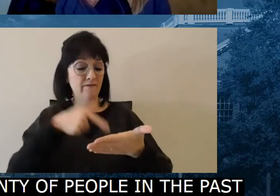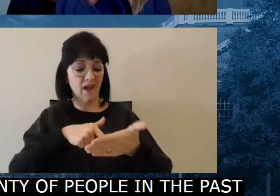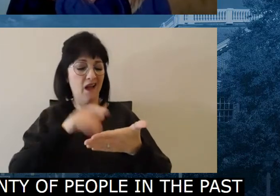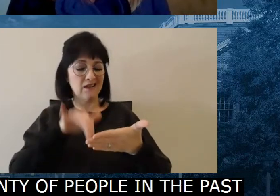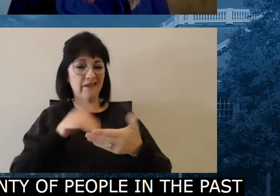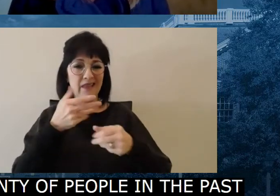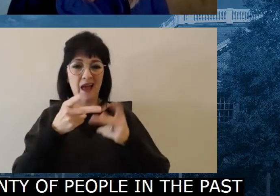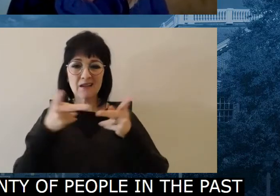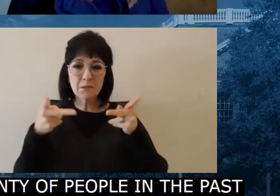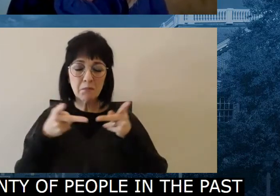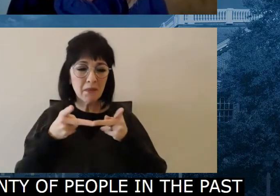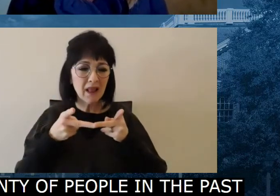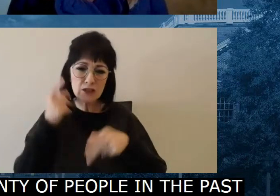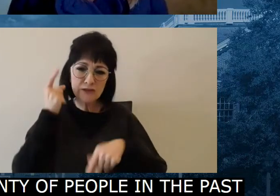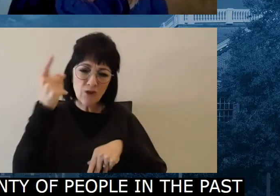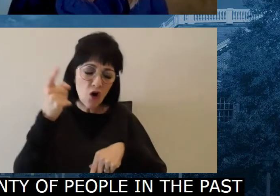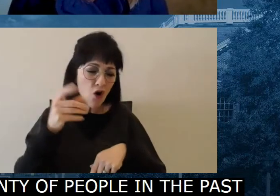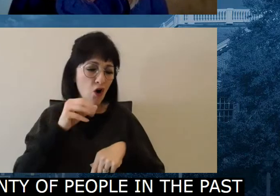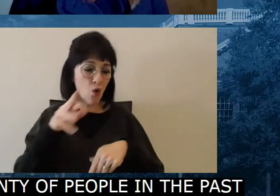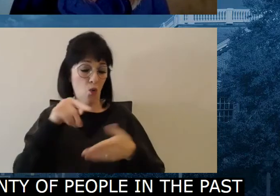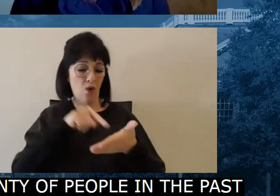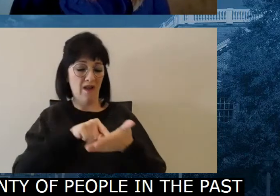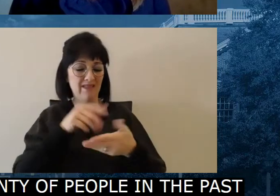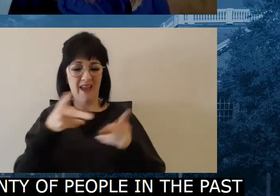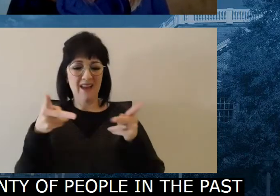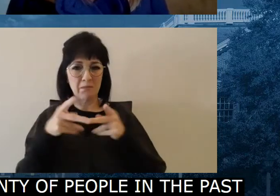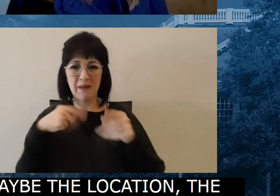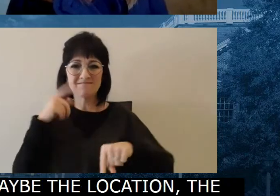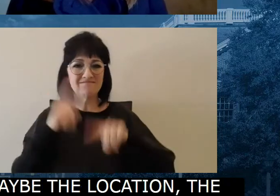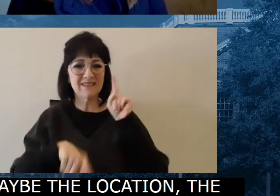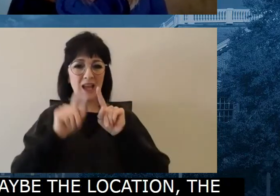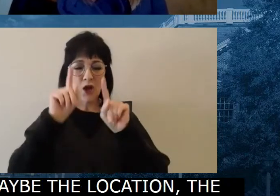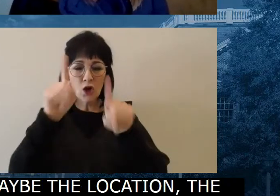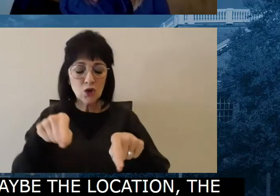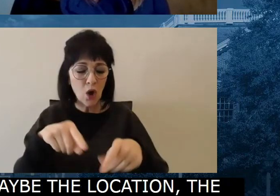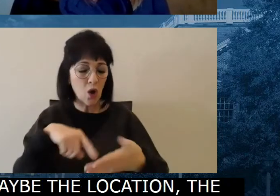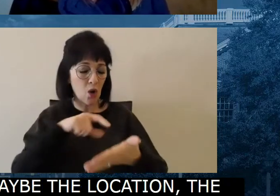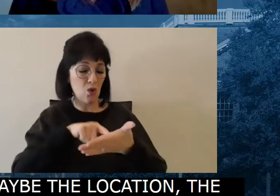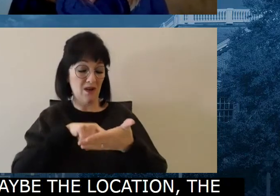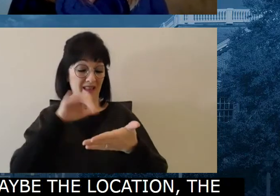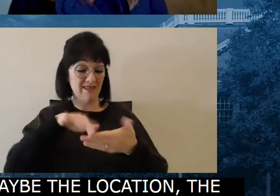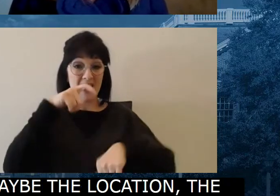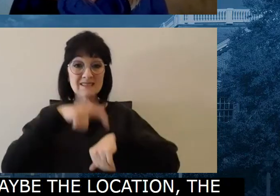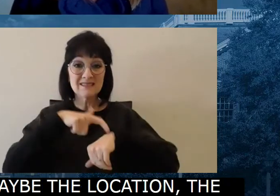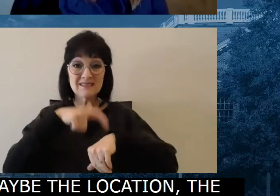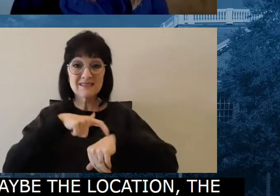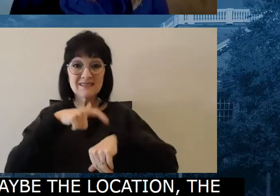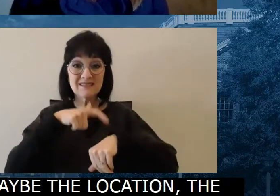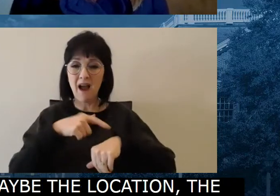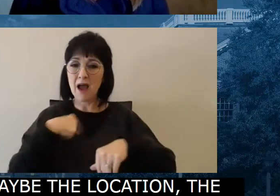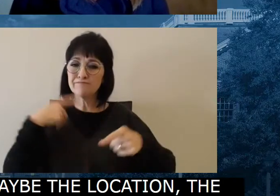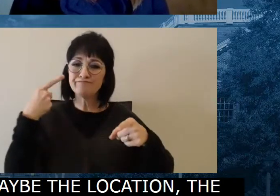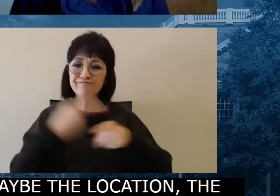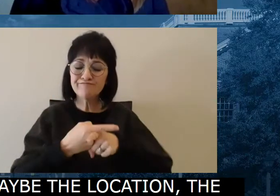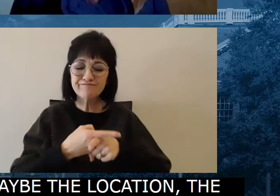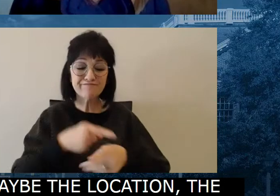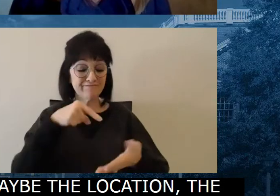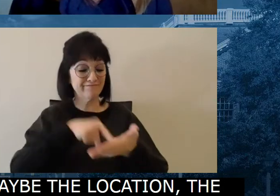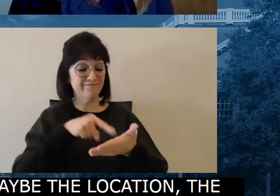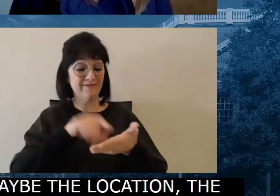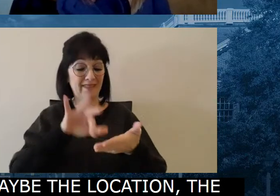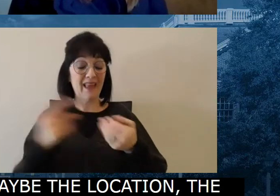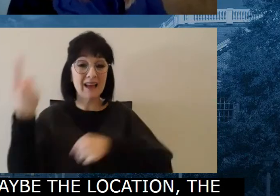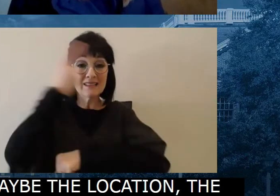wasn't good for them. And there's no penalty for not accepting an